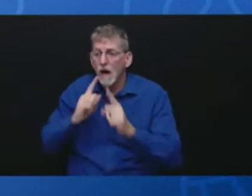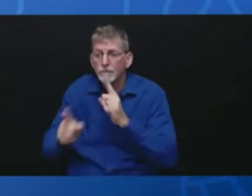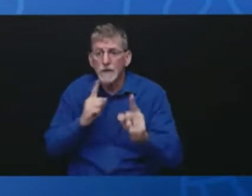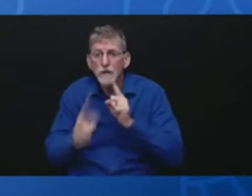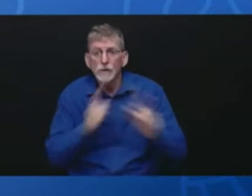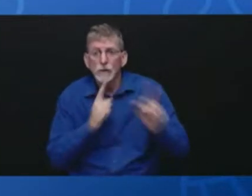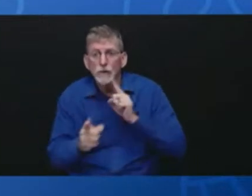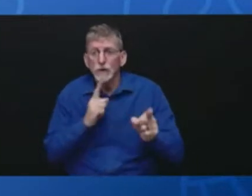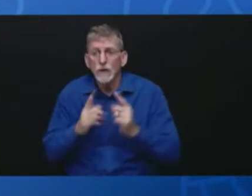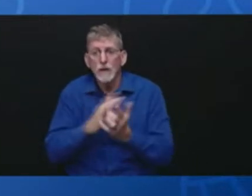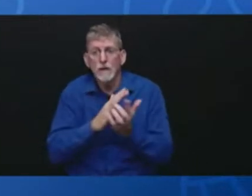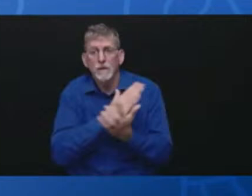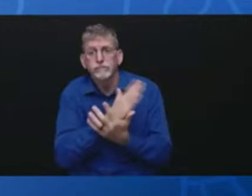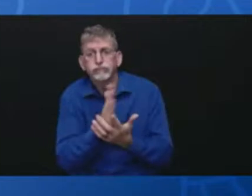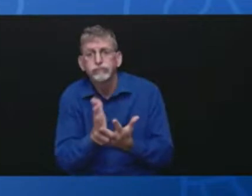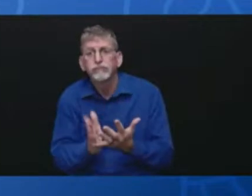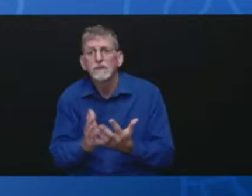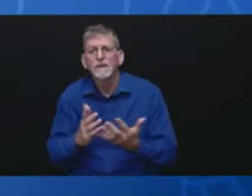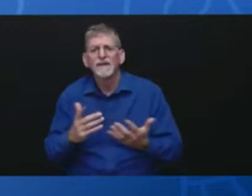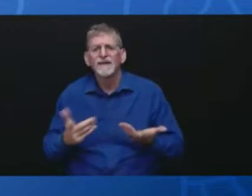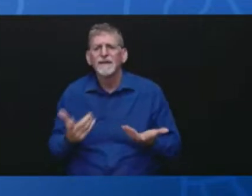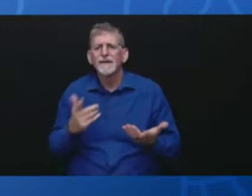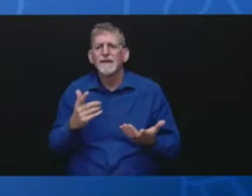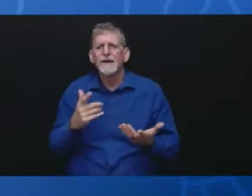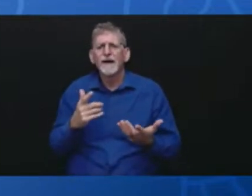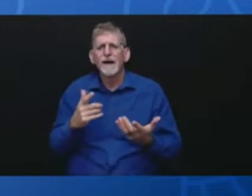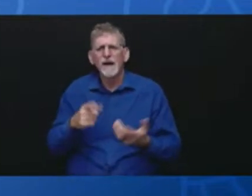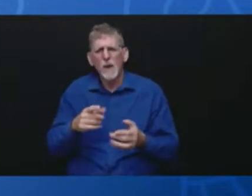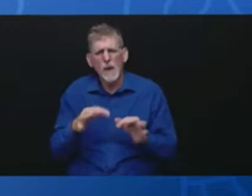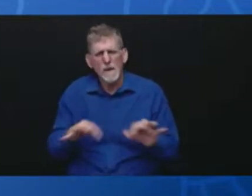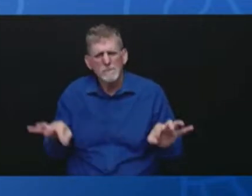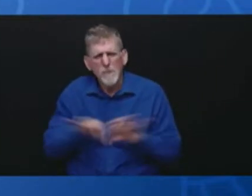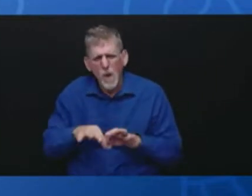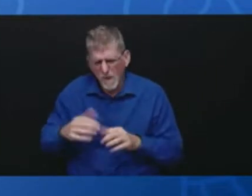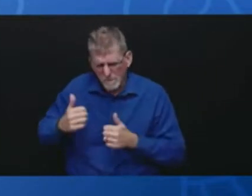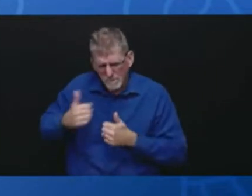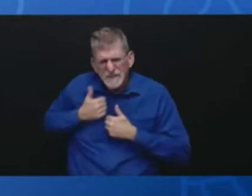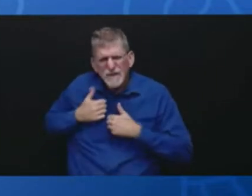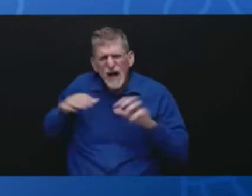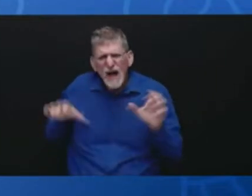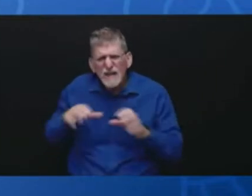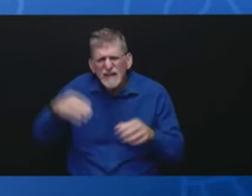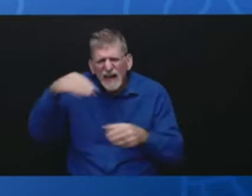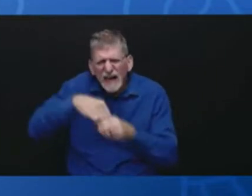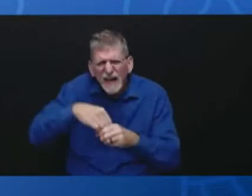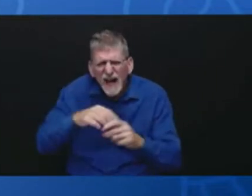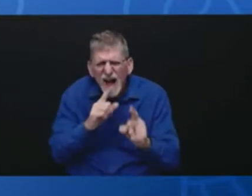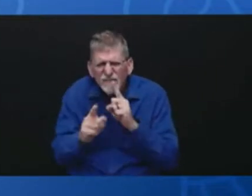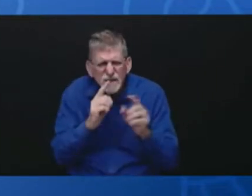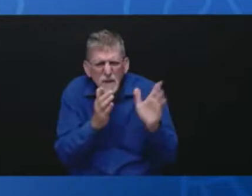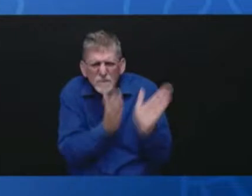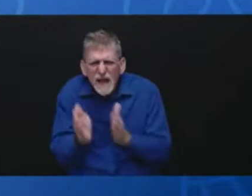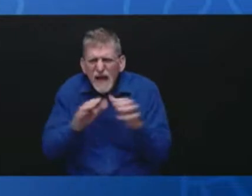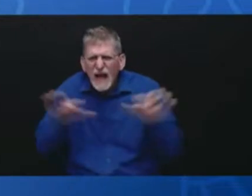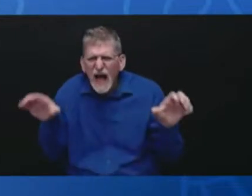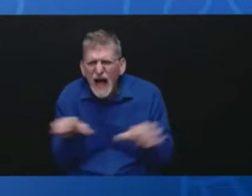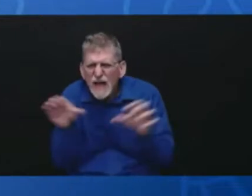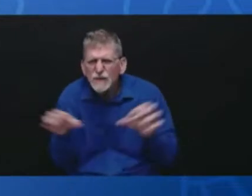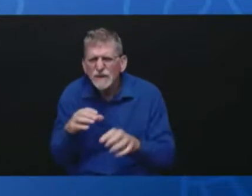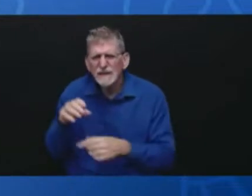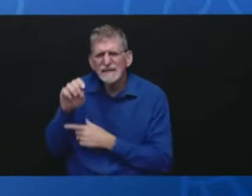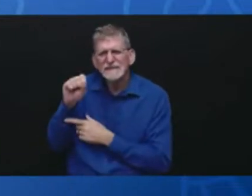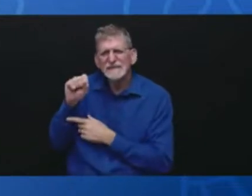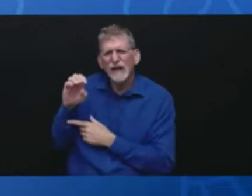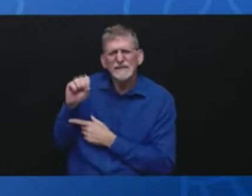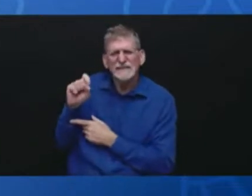a very important military action. And the Secretary of State is the leader of foreign